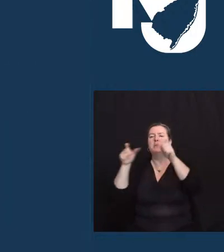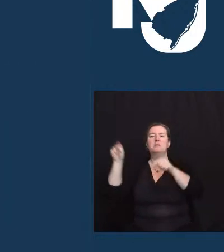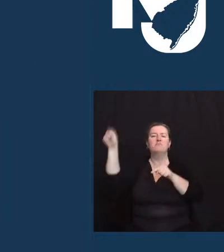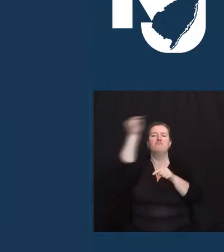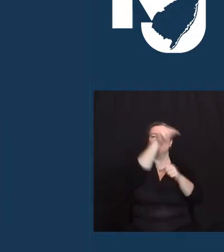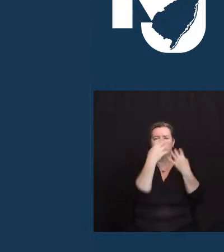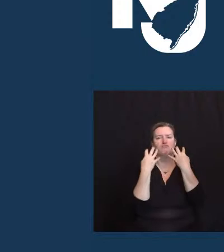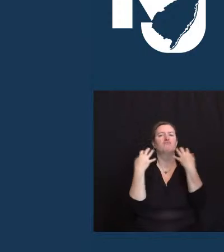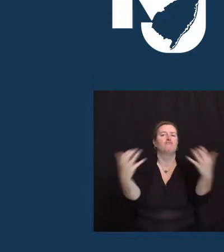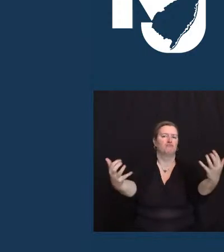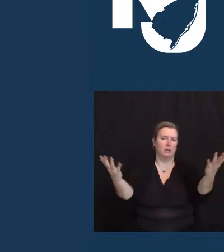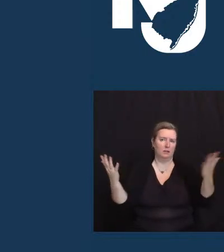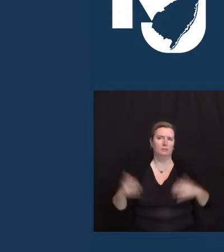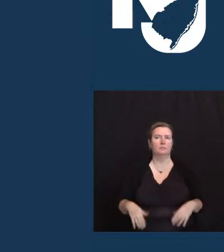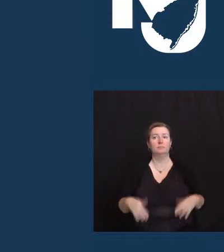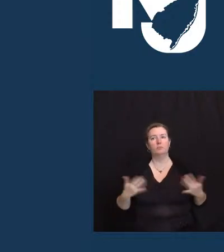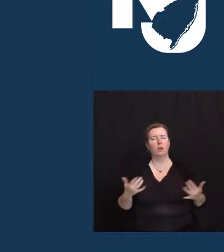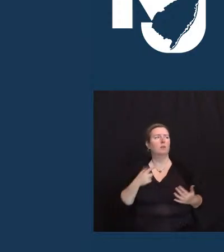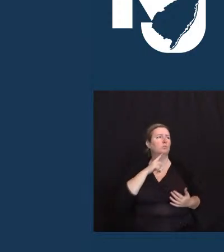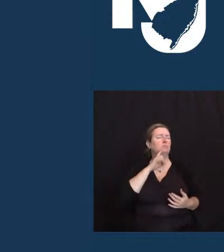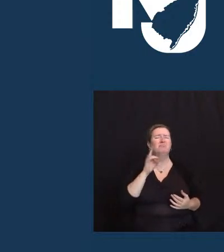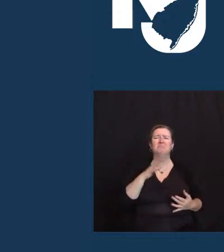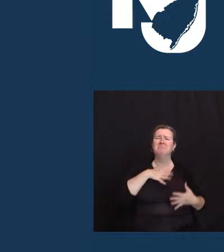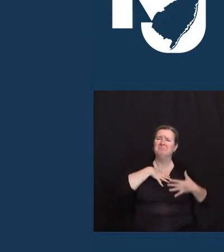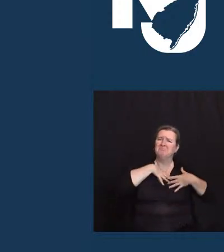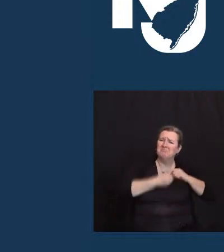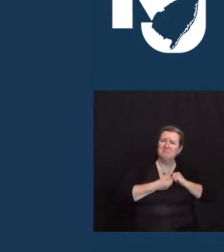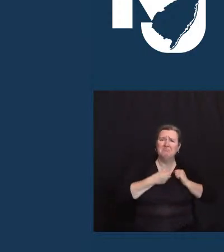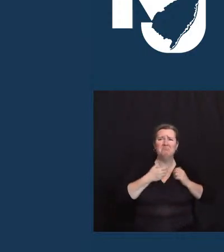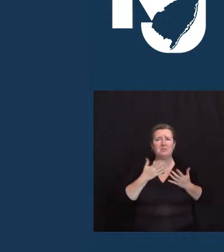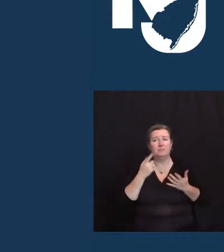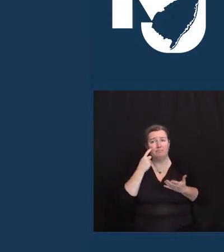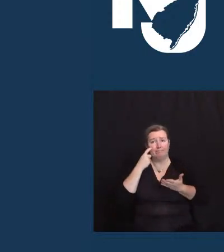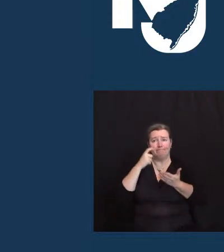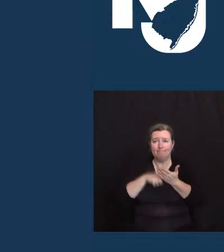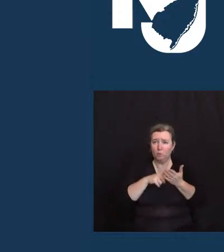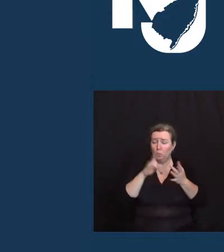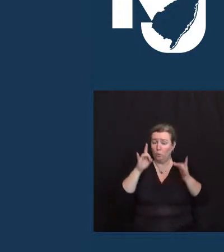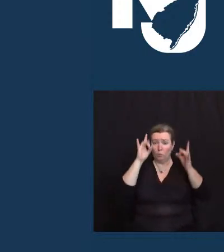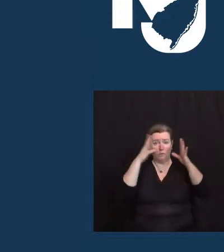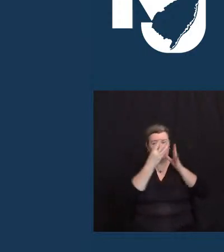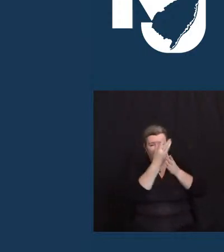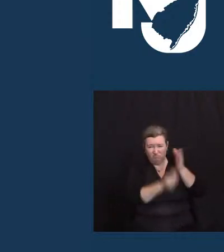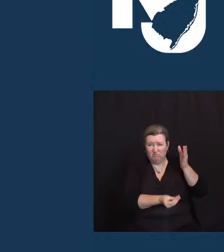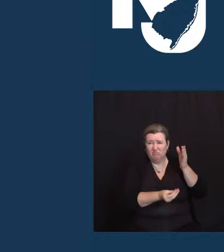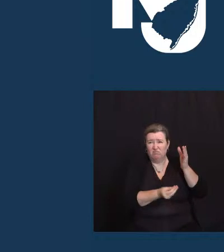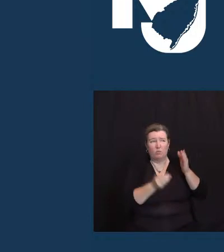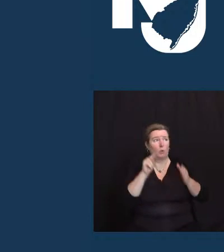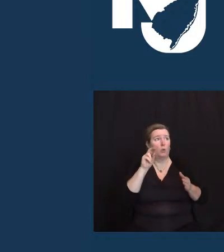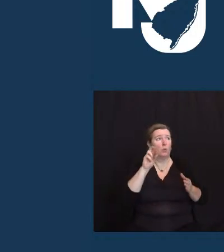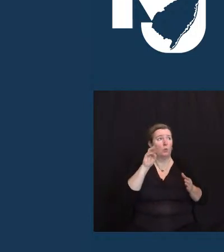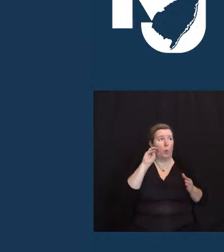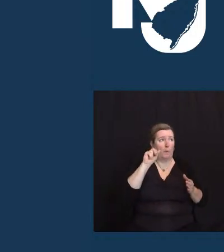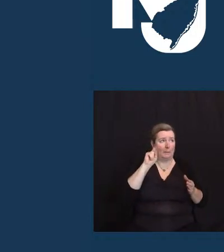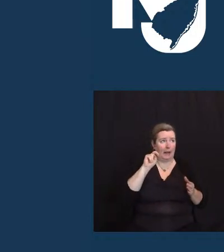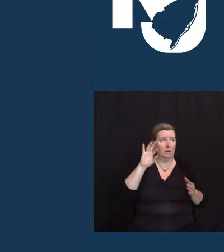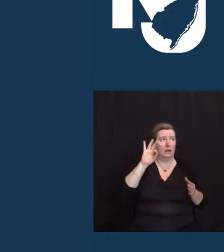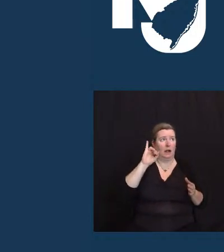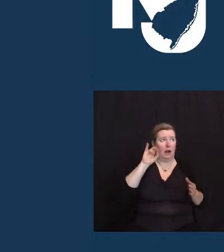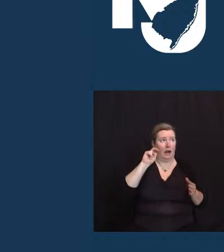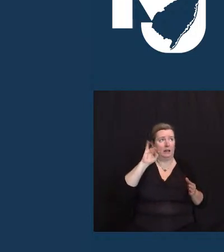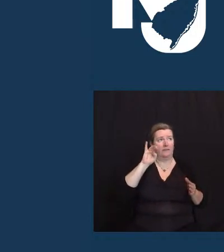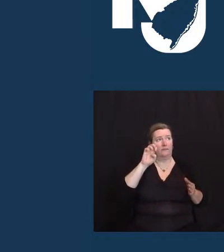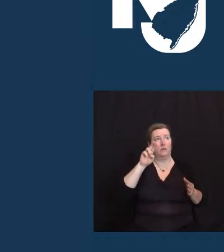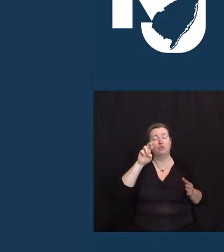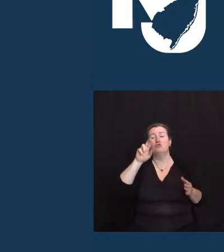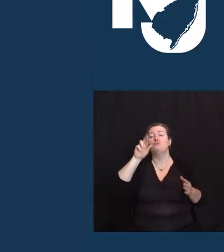heart, I want to acknowledge this guy, the tragic passing this weekend of Norman Inferrera III, a